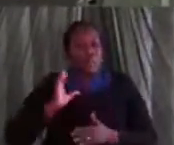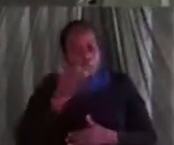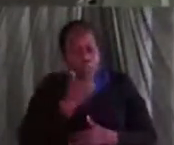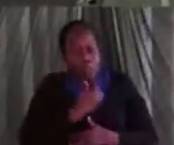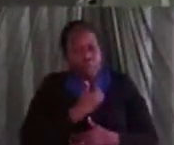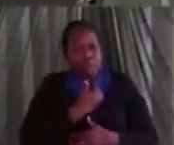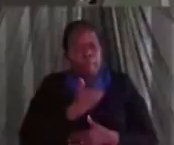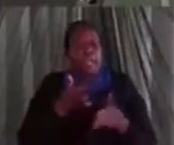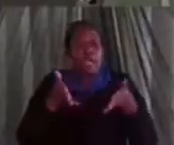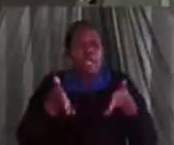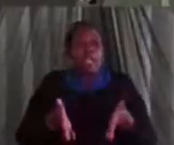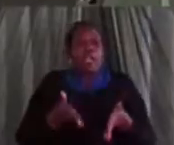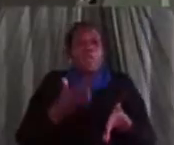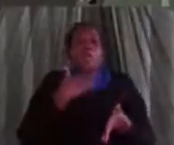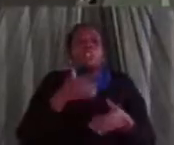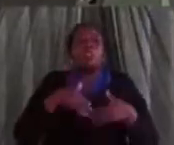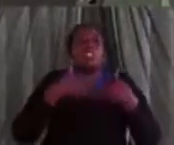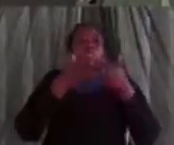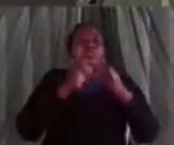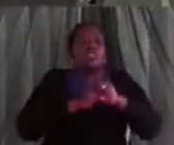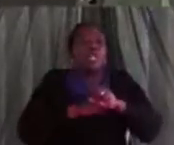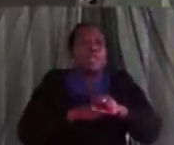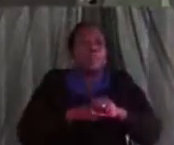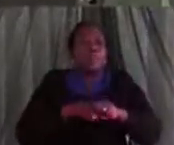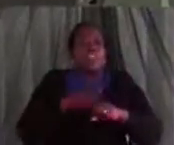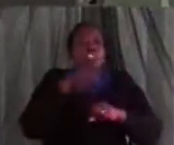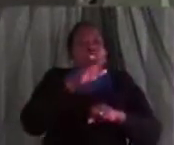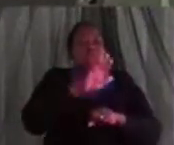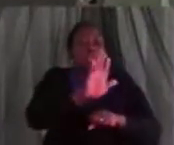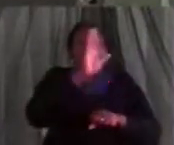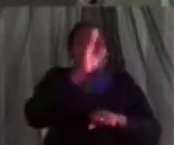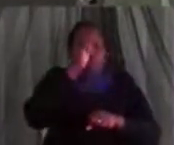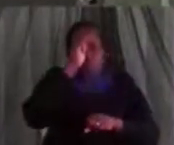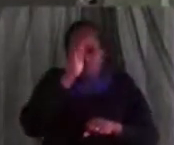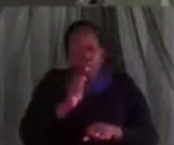I would like to give you a chance, Your Honor, to tell us anything that you